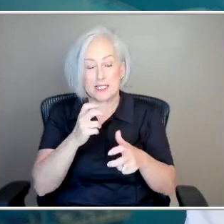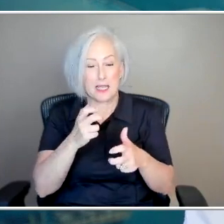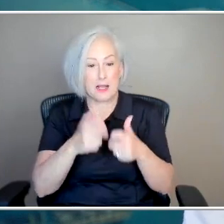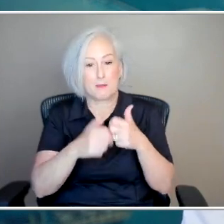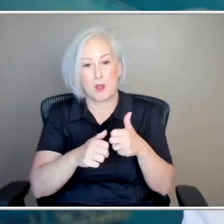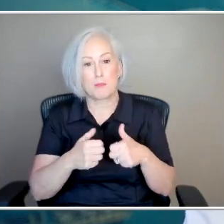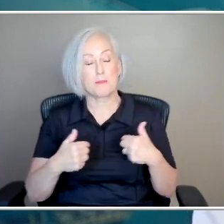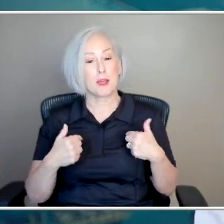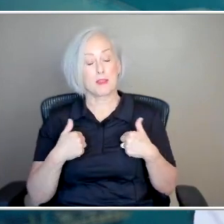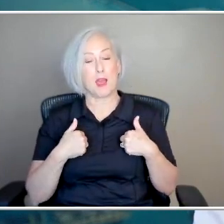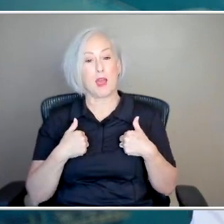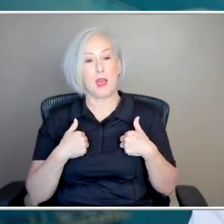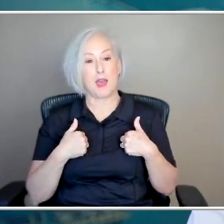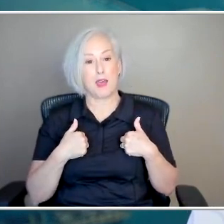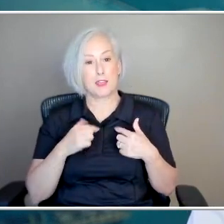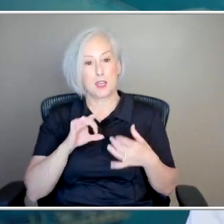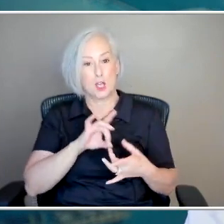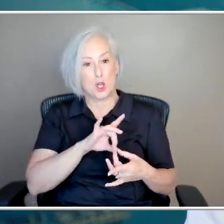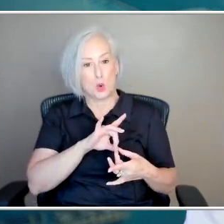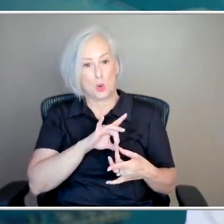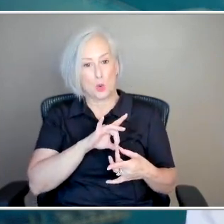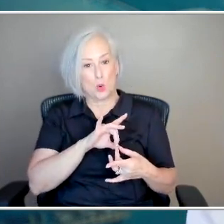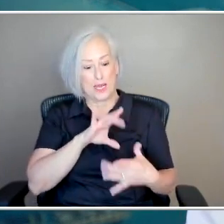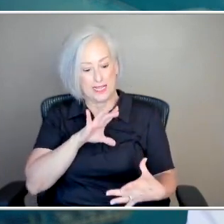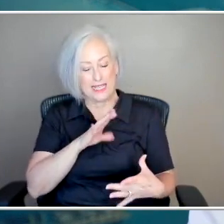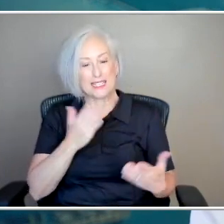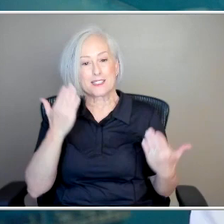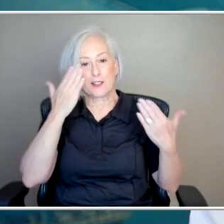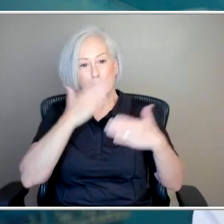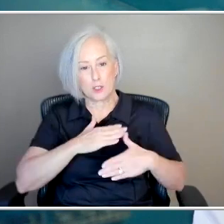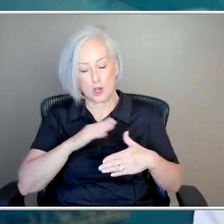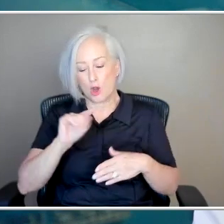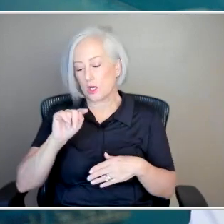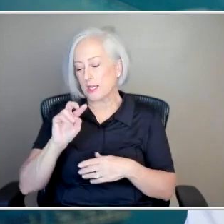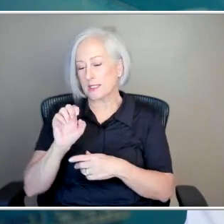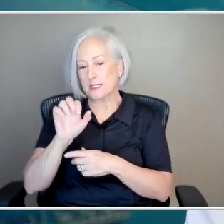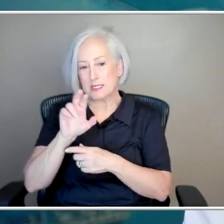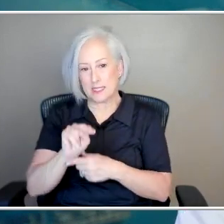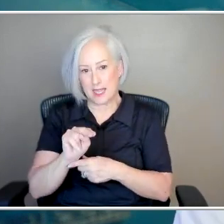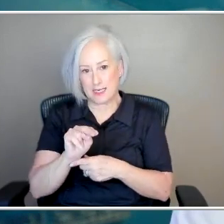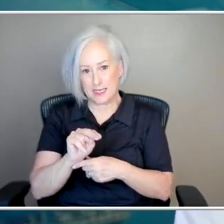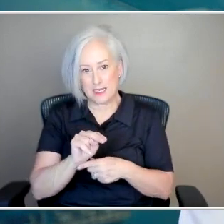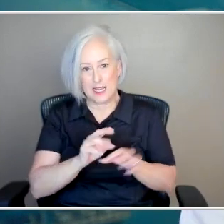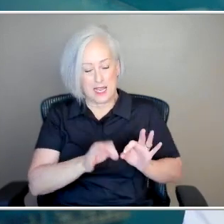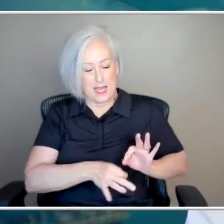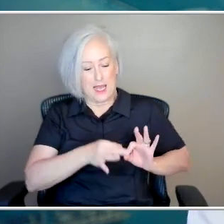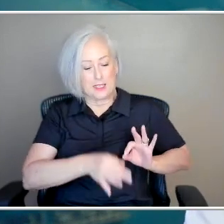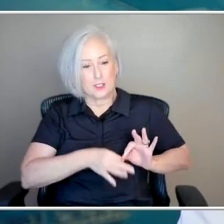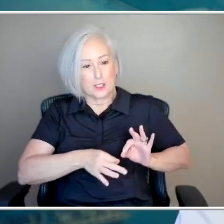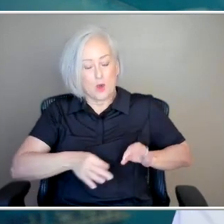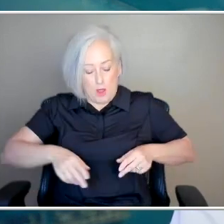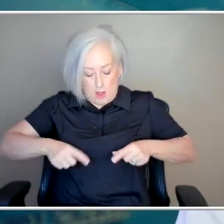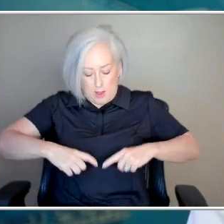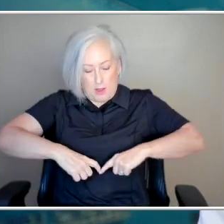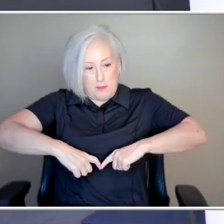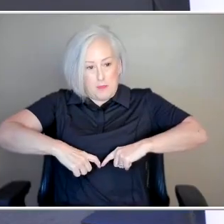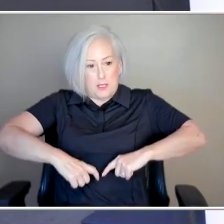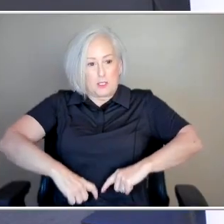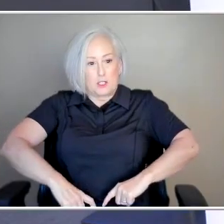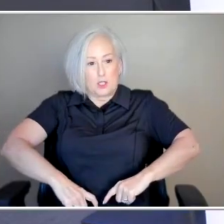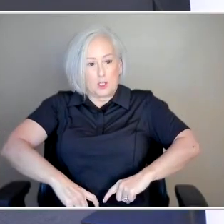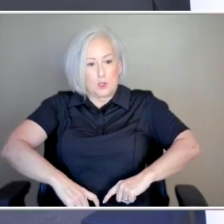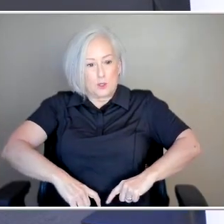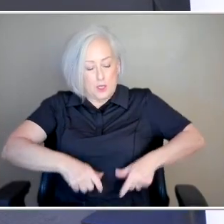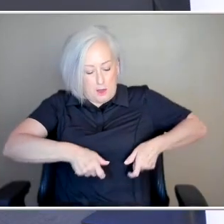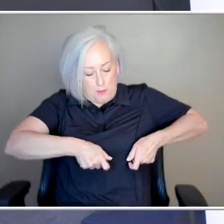actually release that dark tendon, and then I actually sew that six-pack back down to the pubic bone. And so you're one of the only